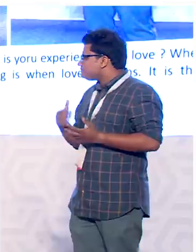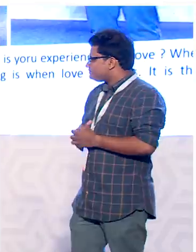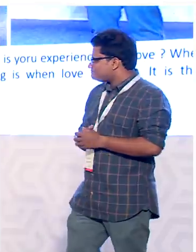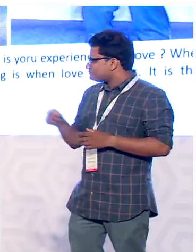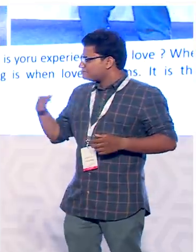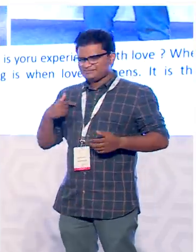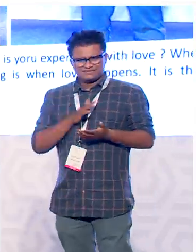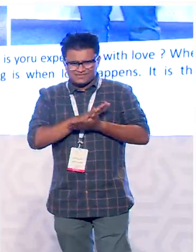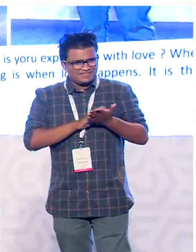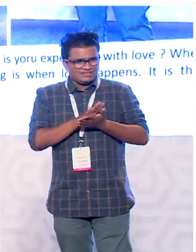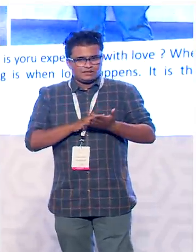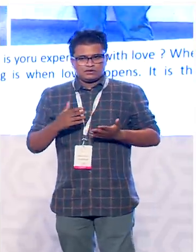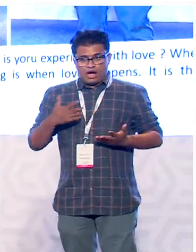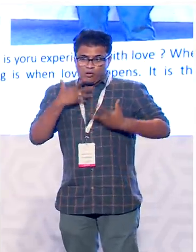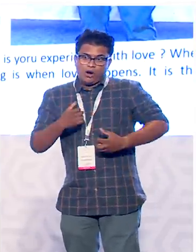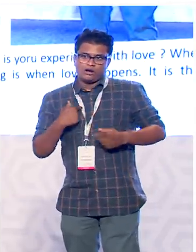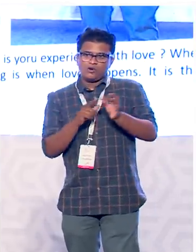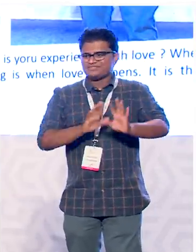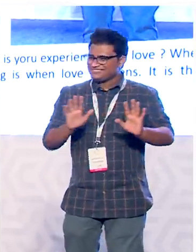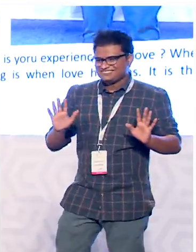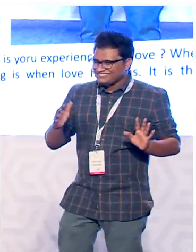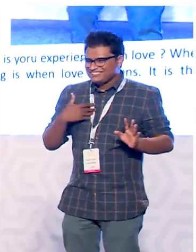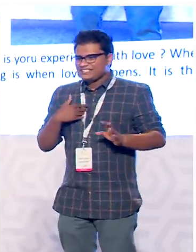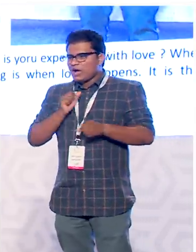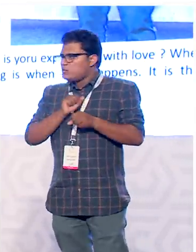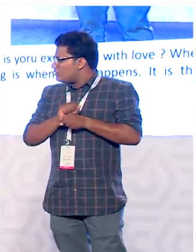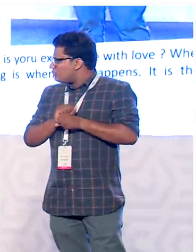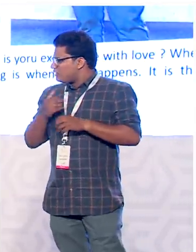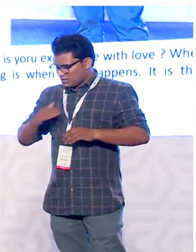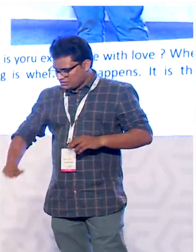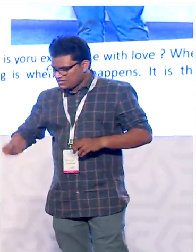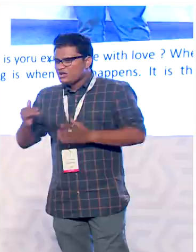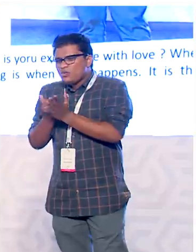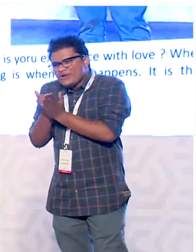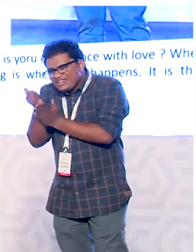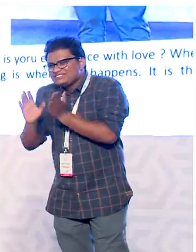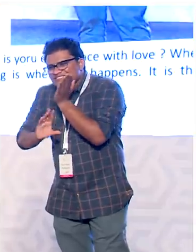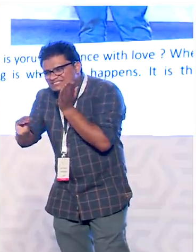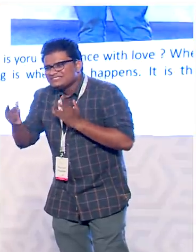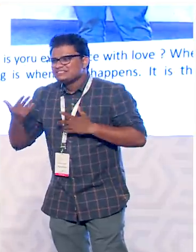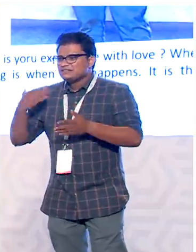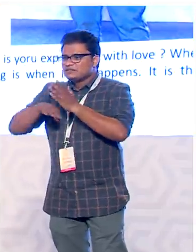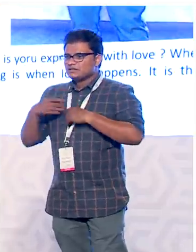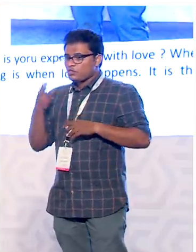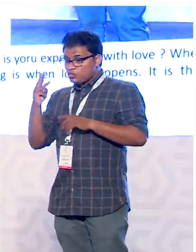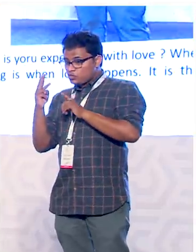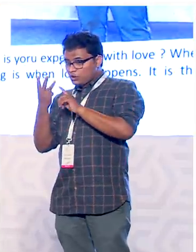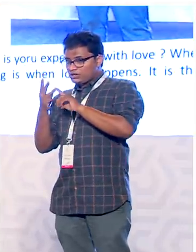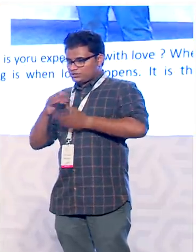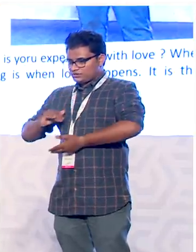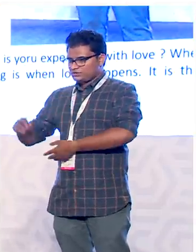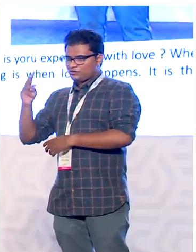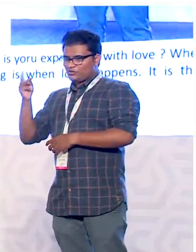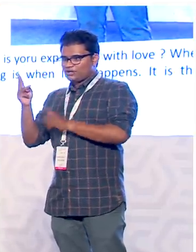See, nothing is intended in our lives. I grew up in a small village. I was born as a third girl child to my parents. So when